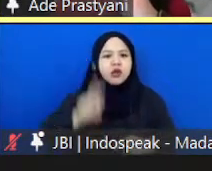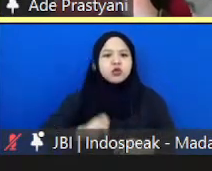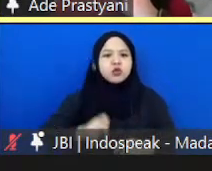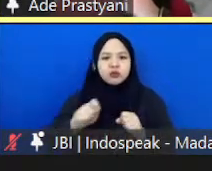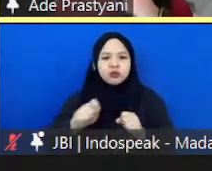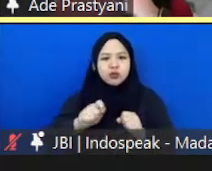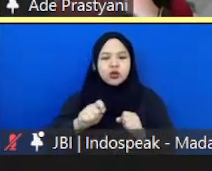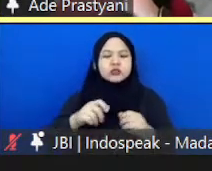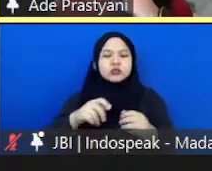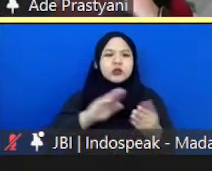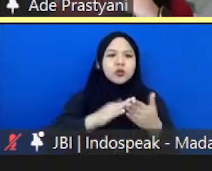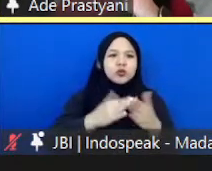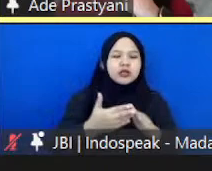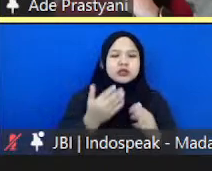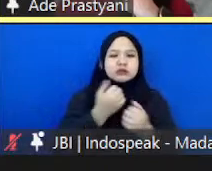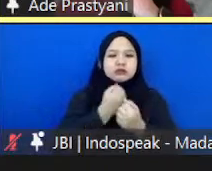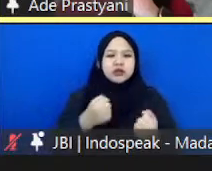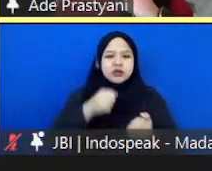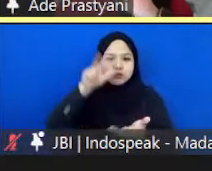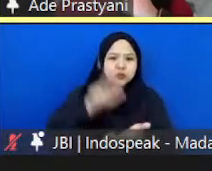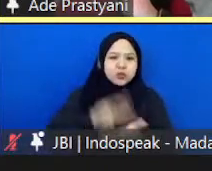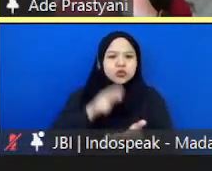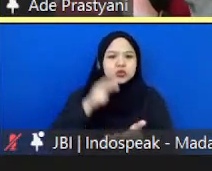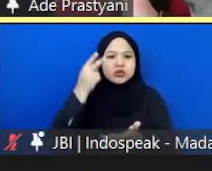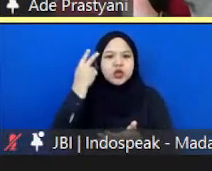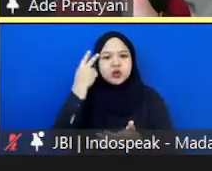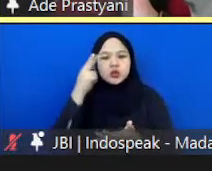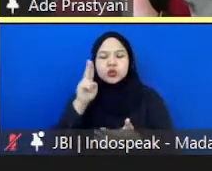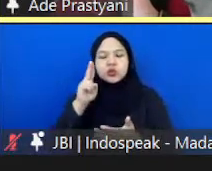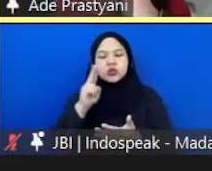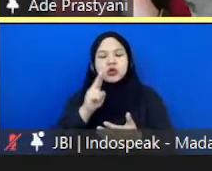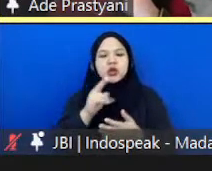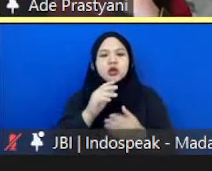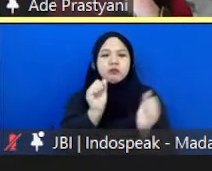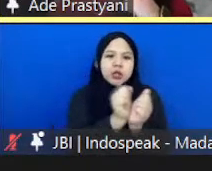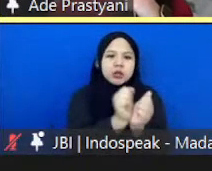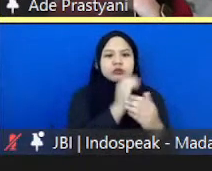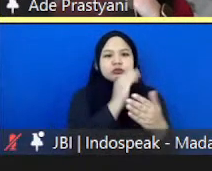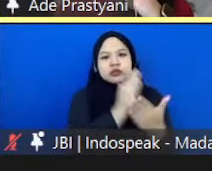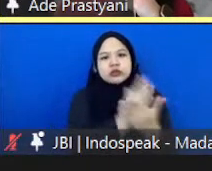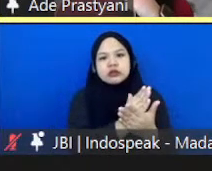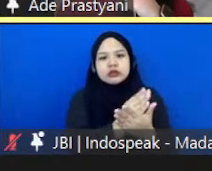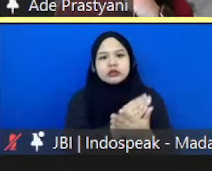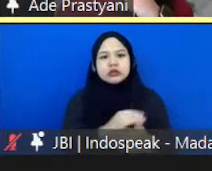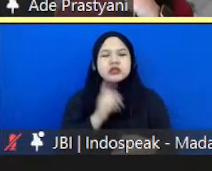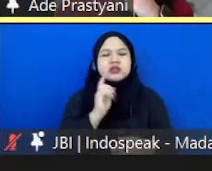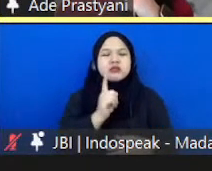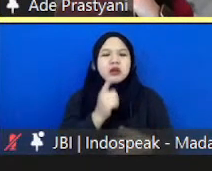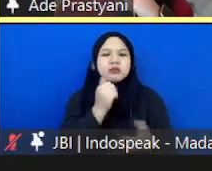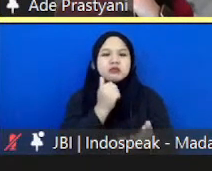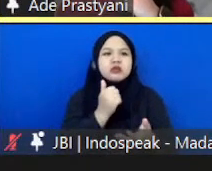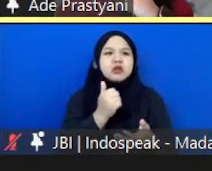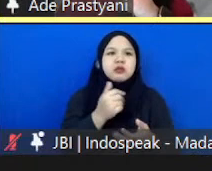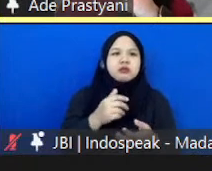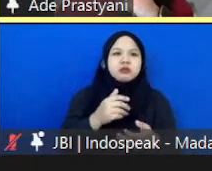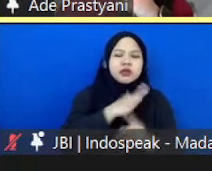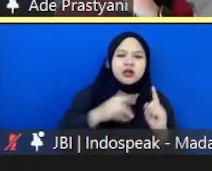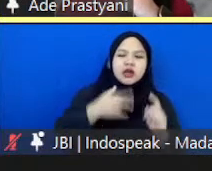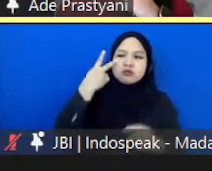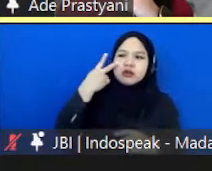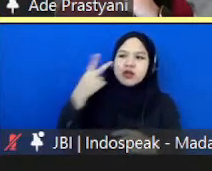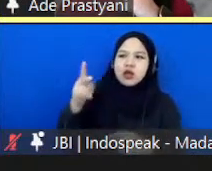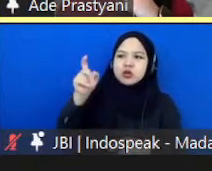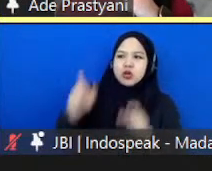a danger to themselves or others. Slide. The COVID-19 pandemic raises the concern